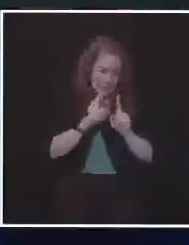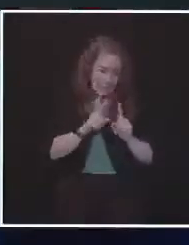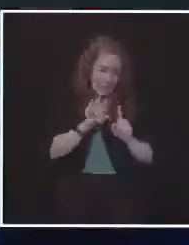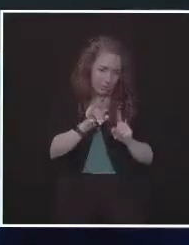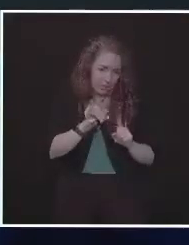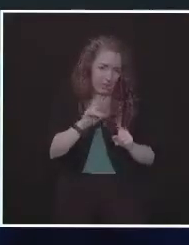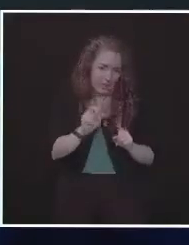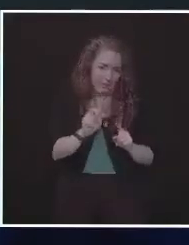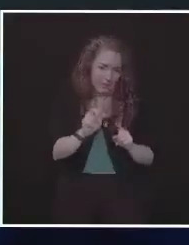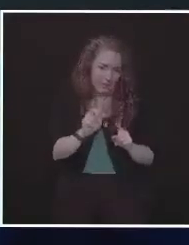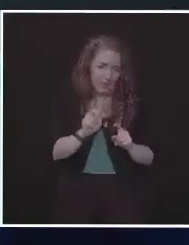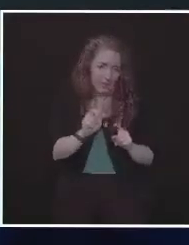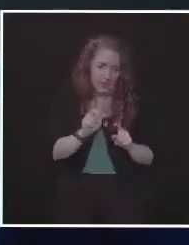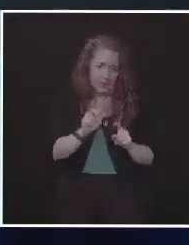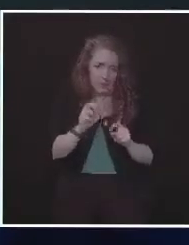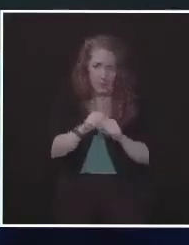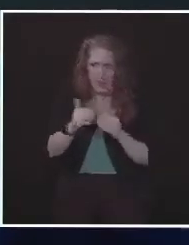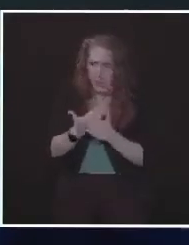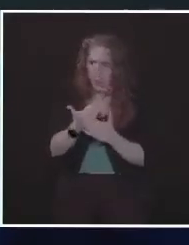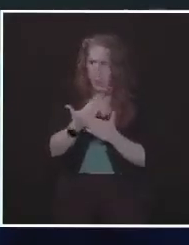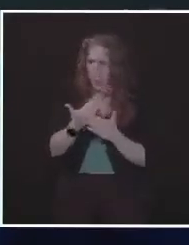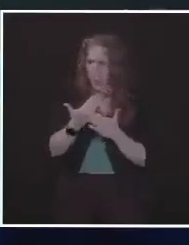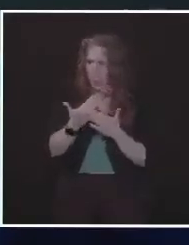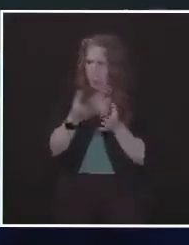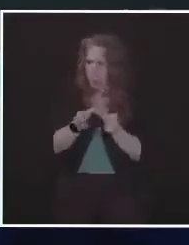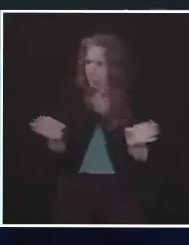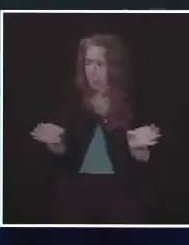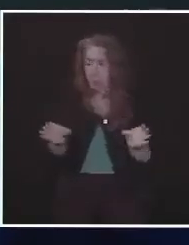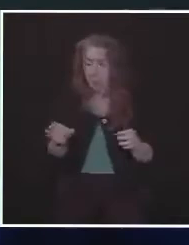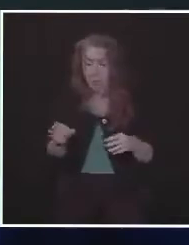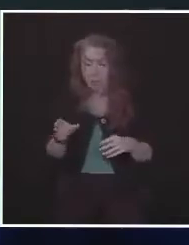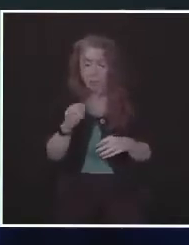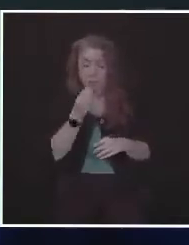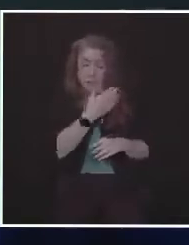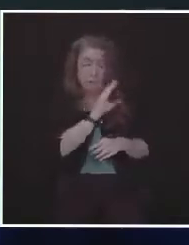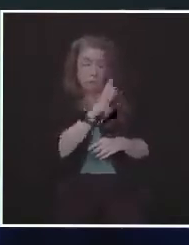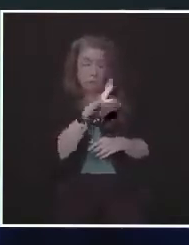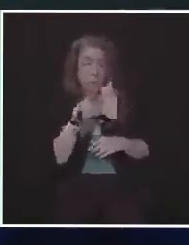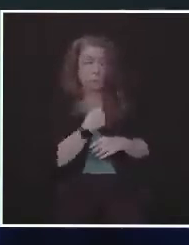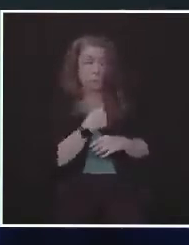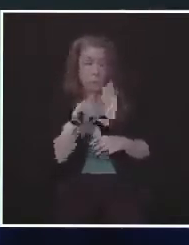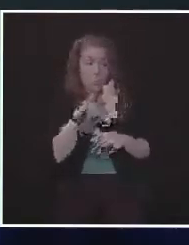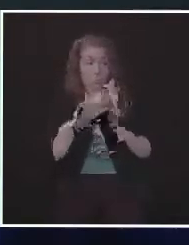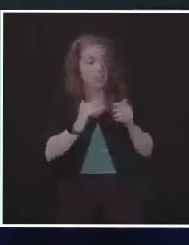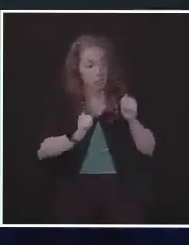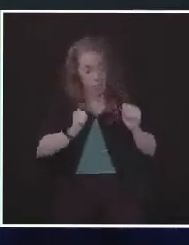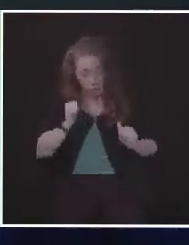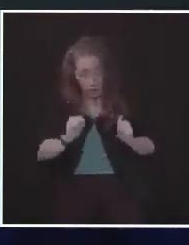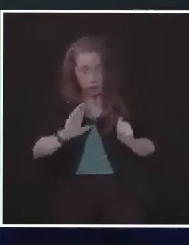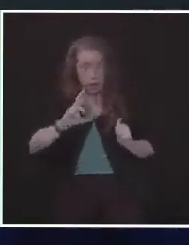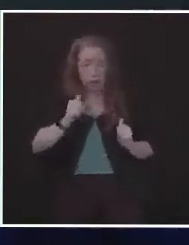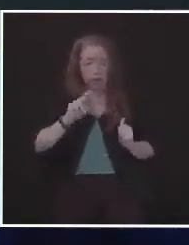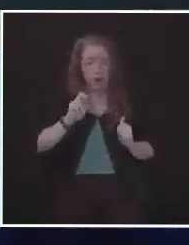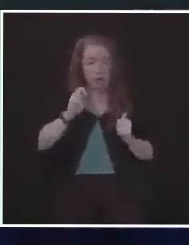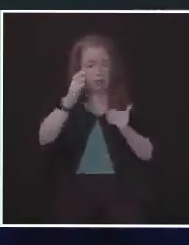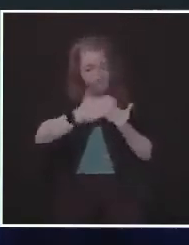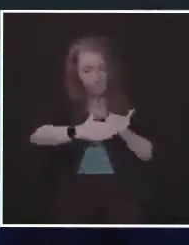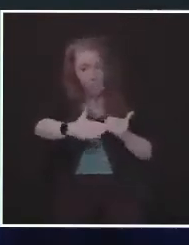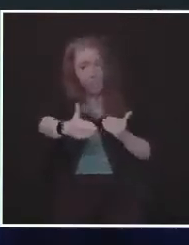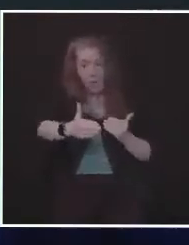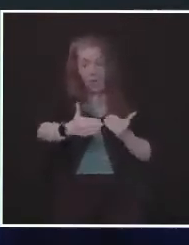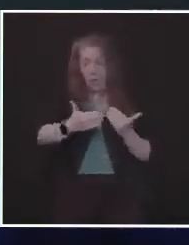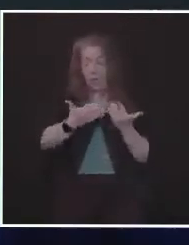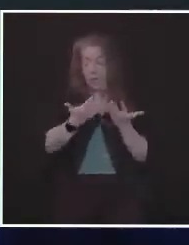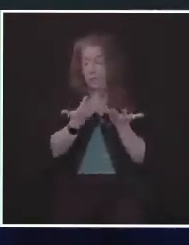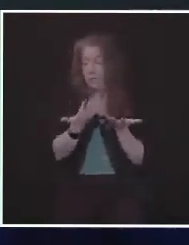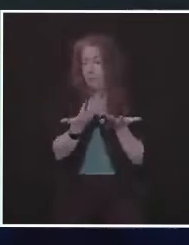Hey, Bob told us today, charge forward. I can't tell you. You know, it becomes even more important for us to